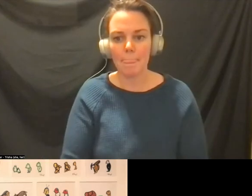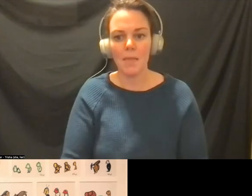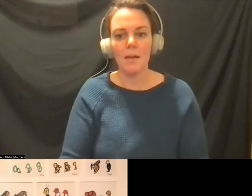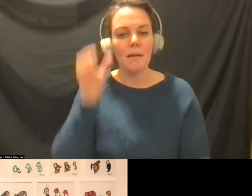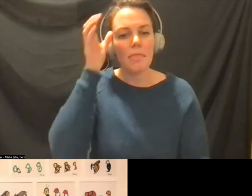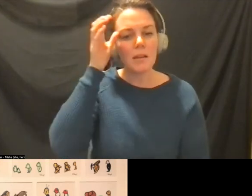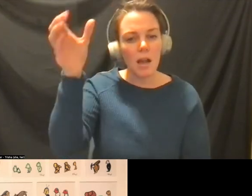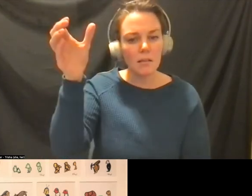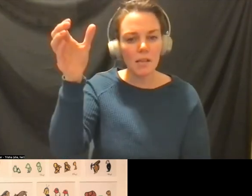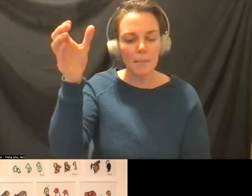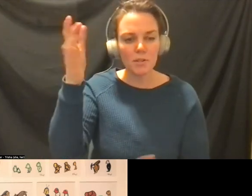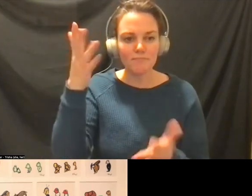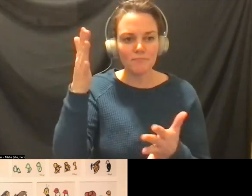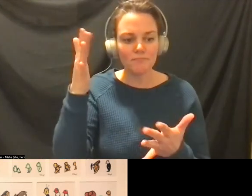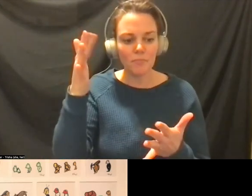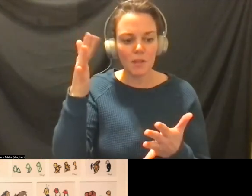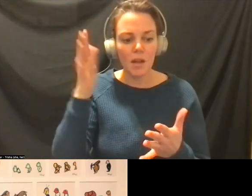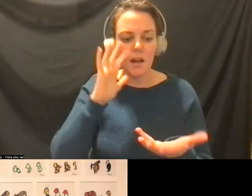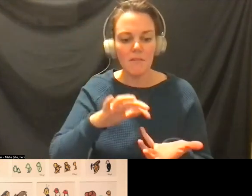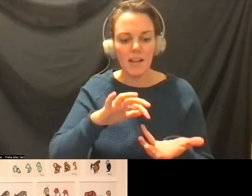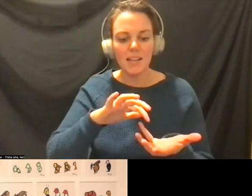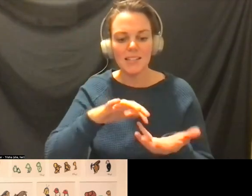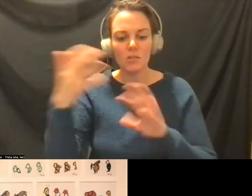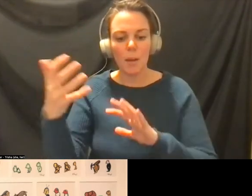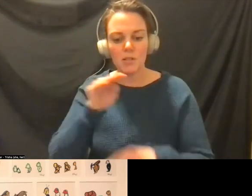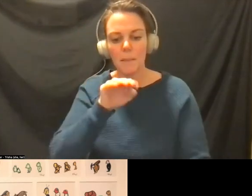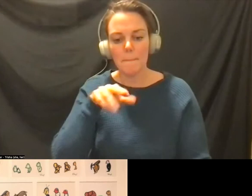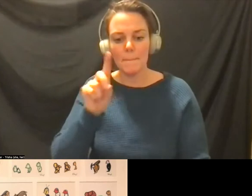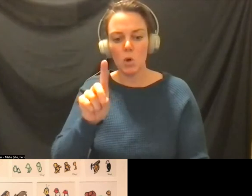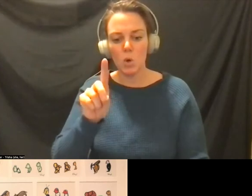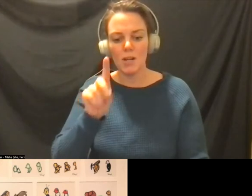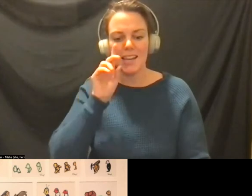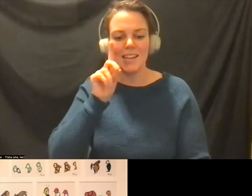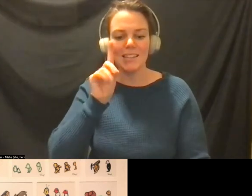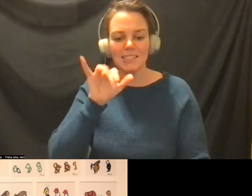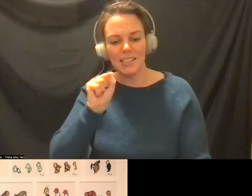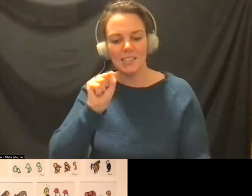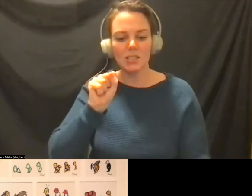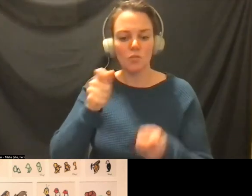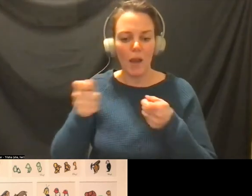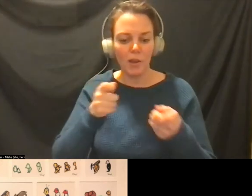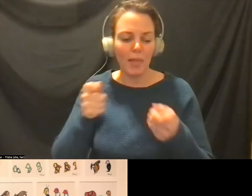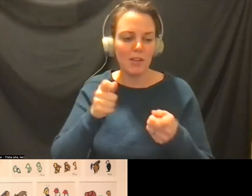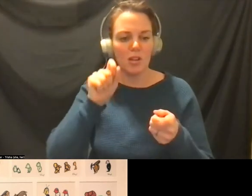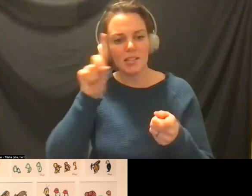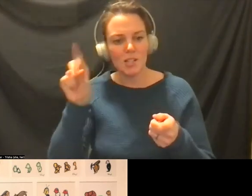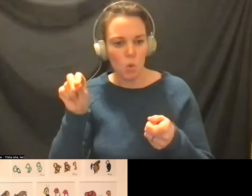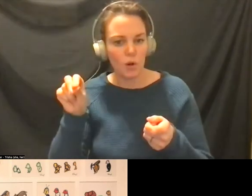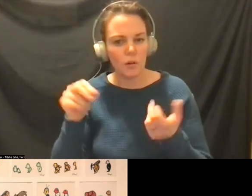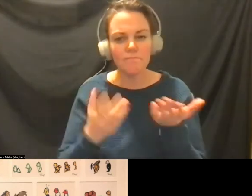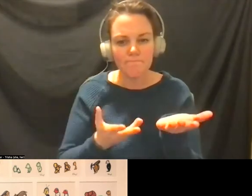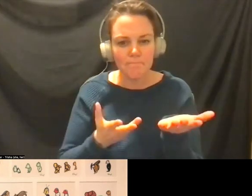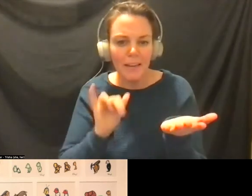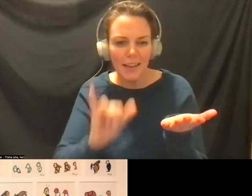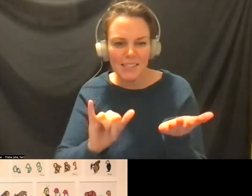diagnosis of disruptive mood dysregulation disorder. And is that like a early